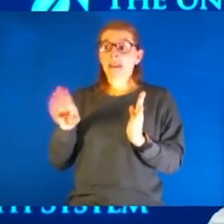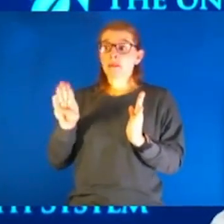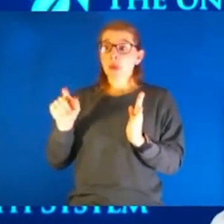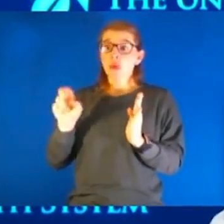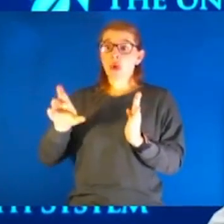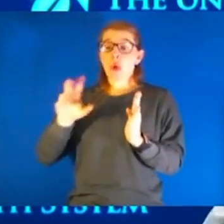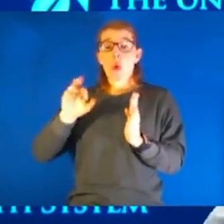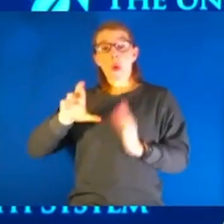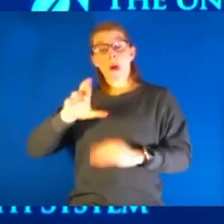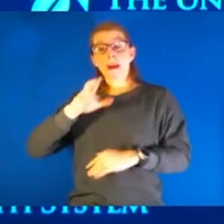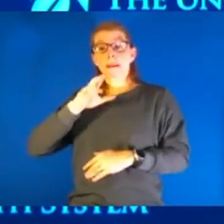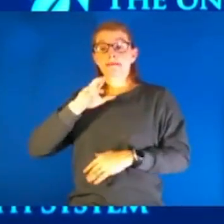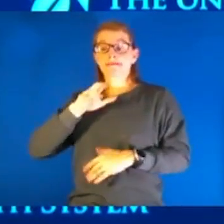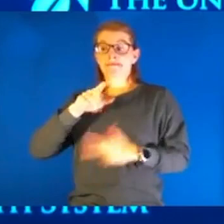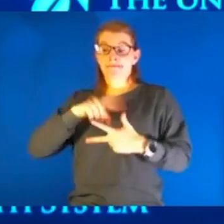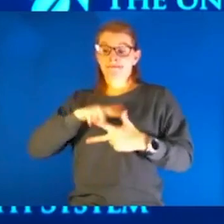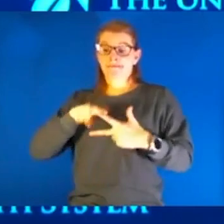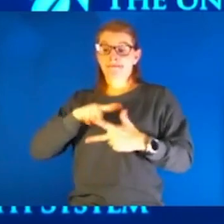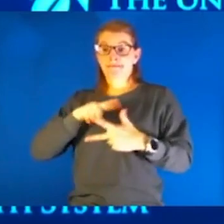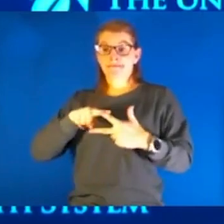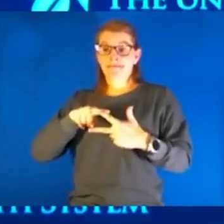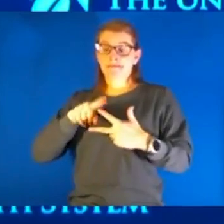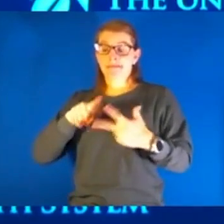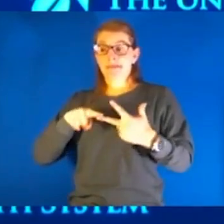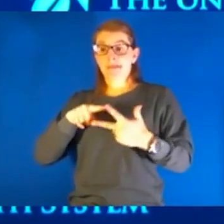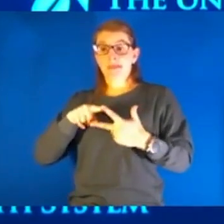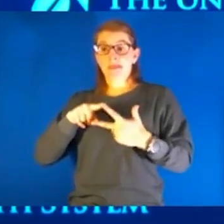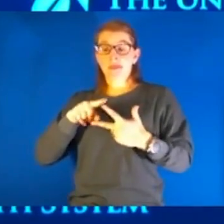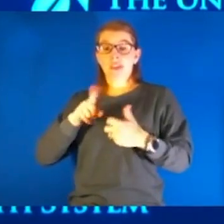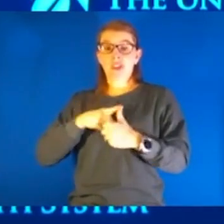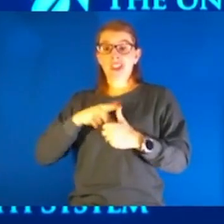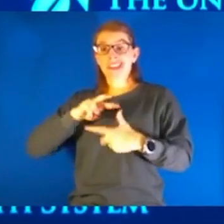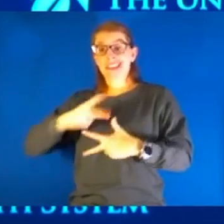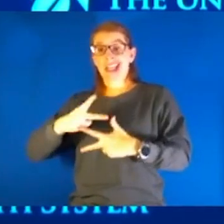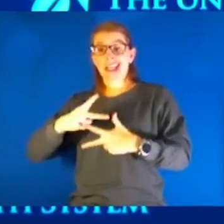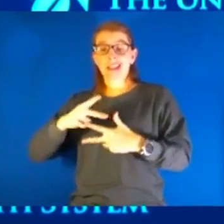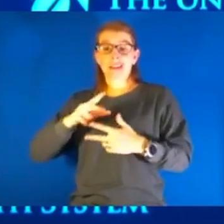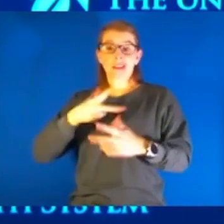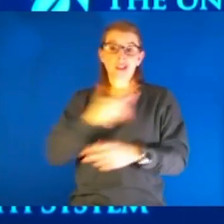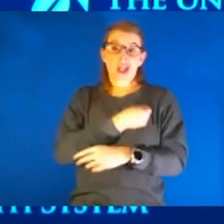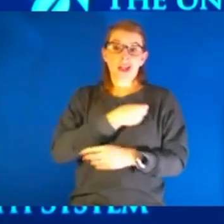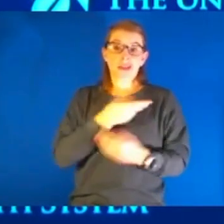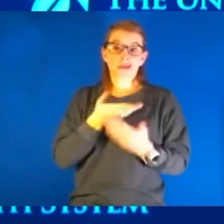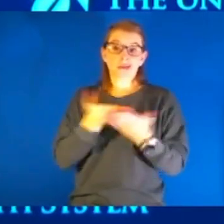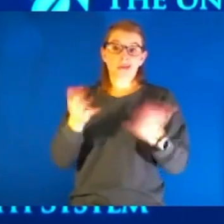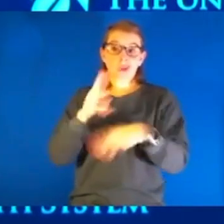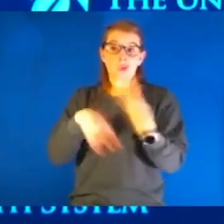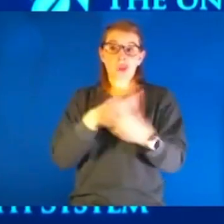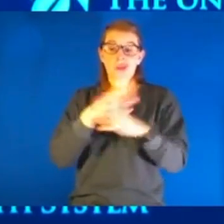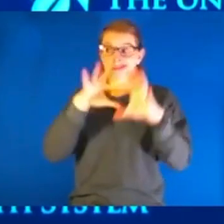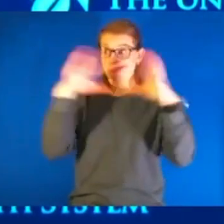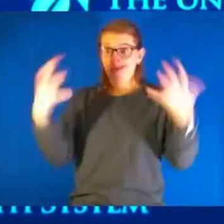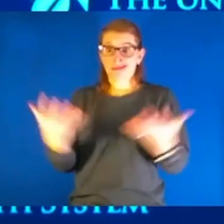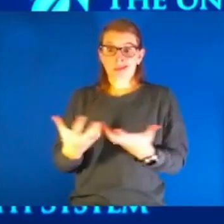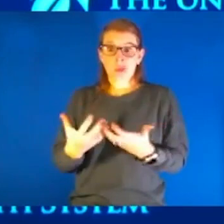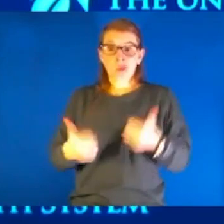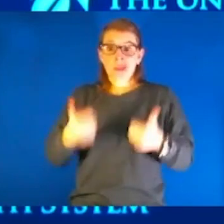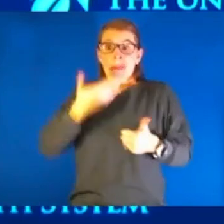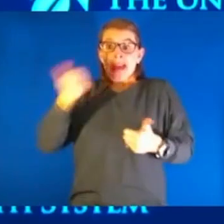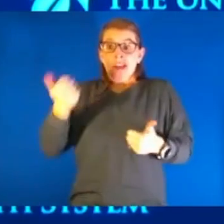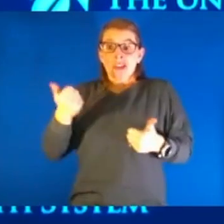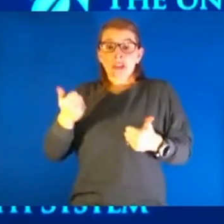original vaccination across the entire world? I think it's one of the points of that discussion. I think that's a great discussion to have. I think the answer